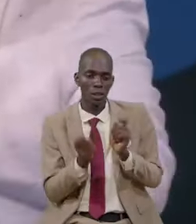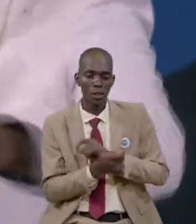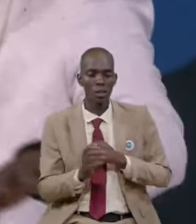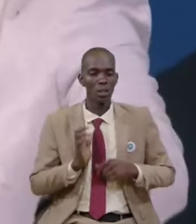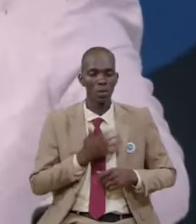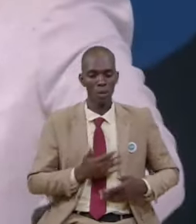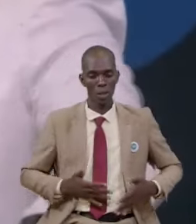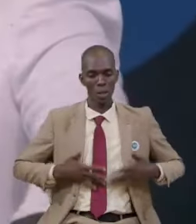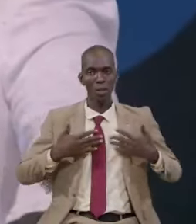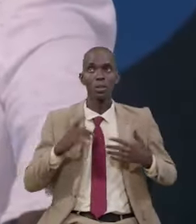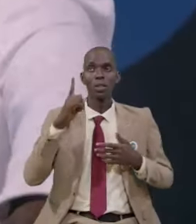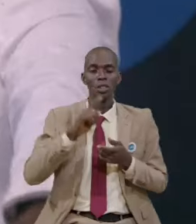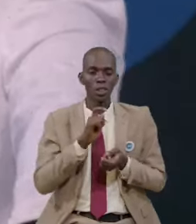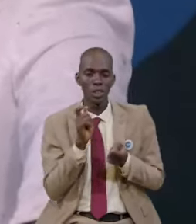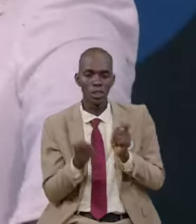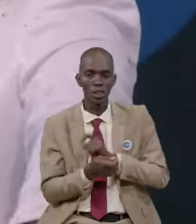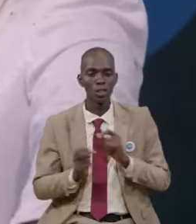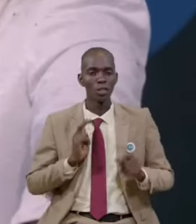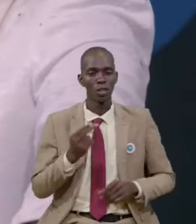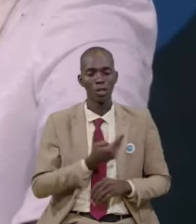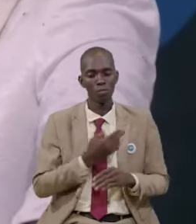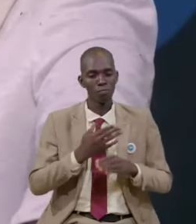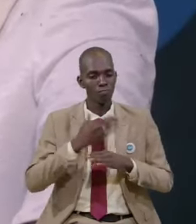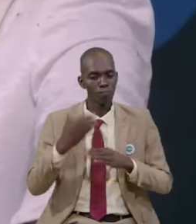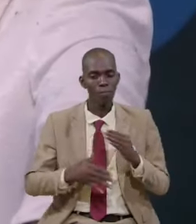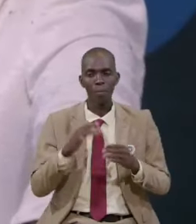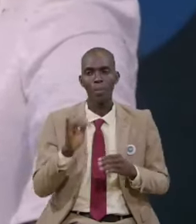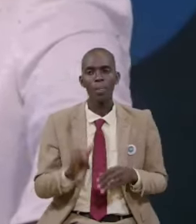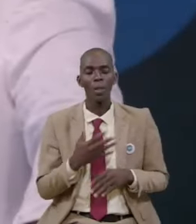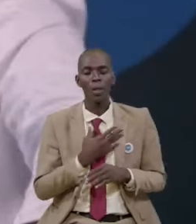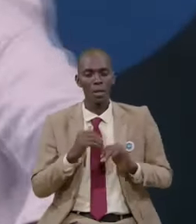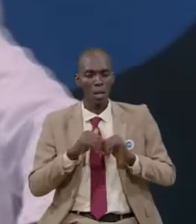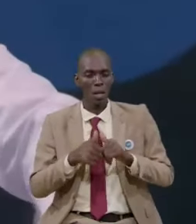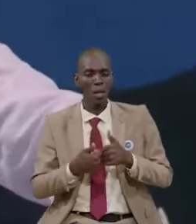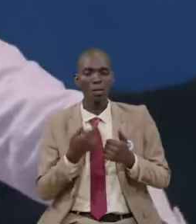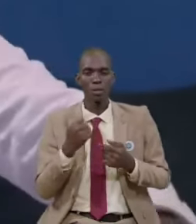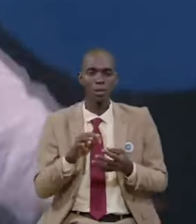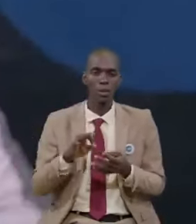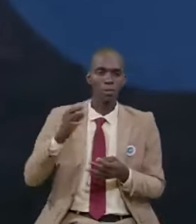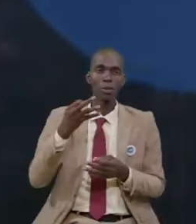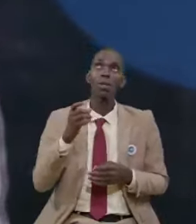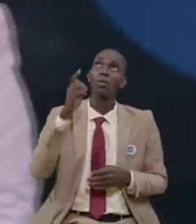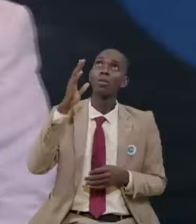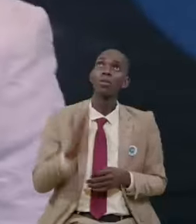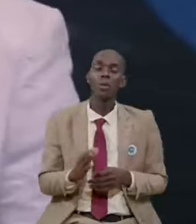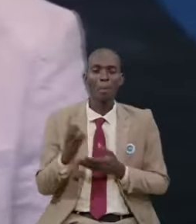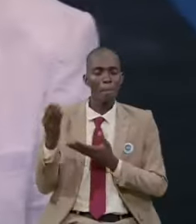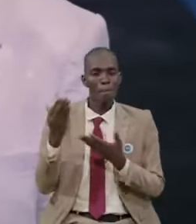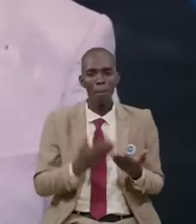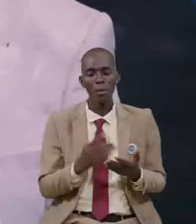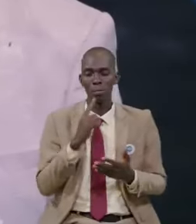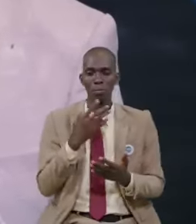completely. And how the Spirit of God bears witness in our heart that we are